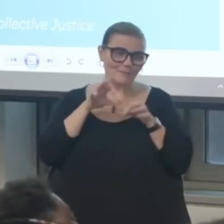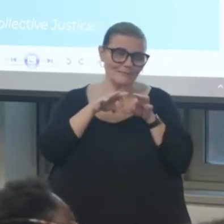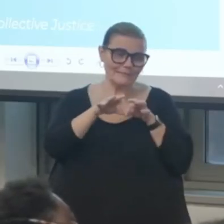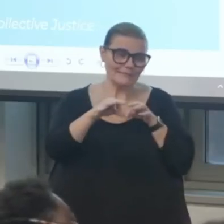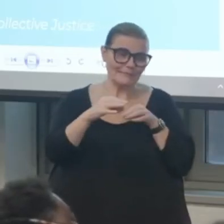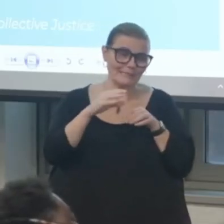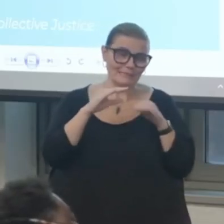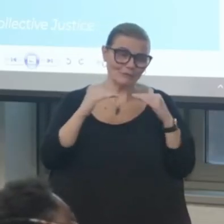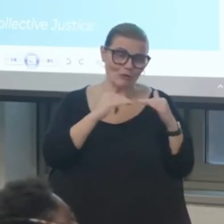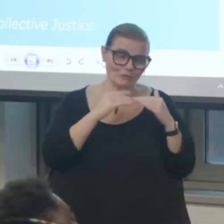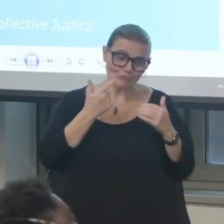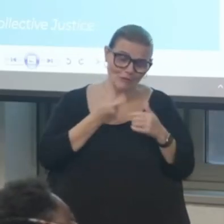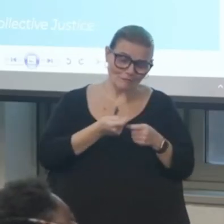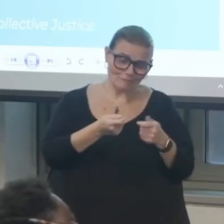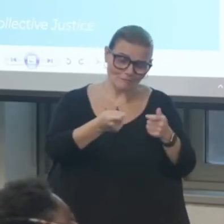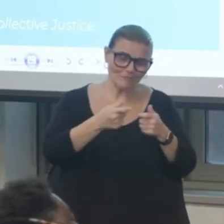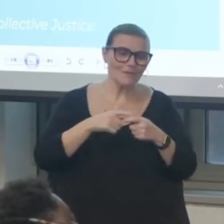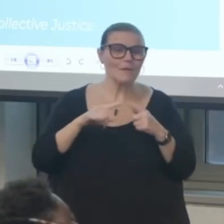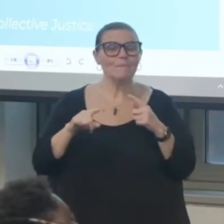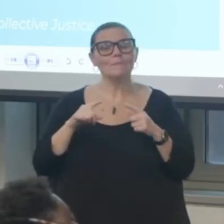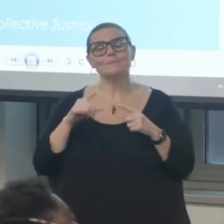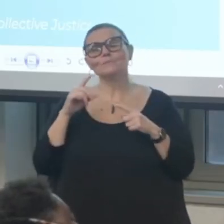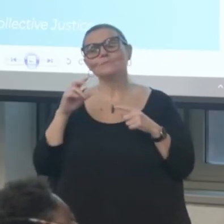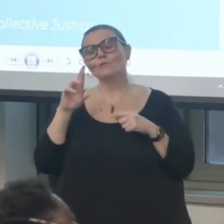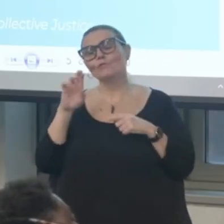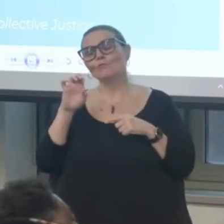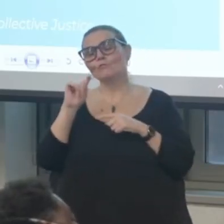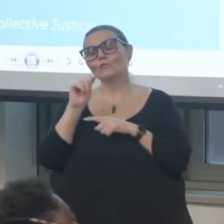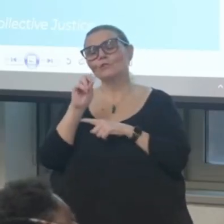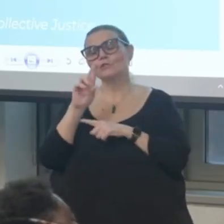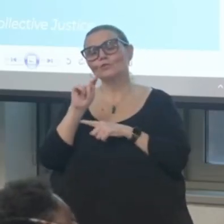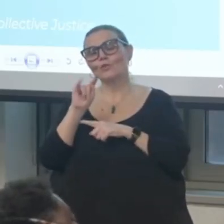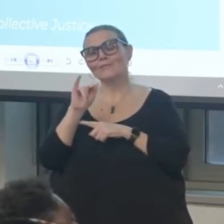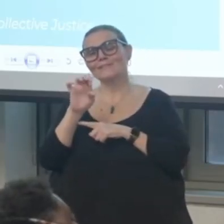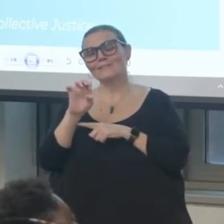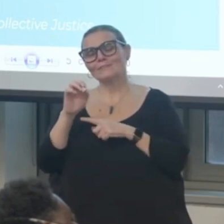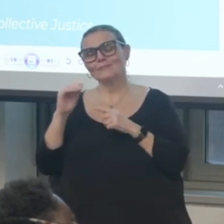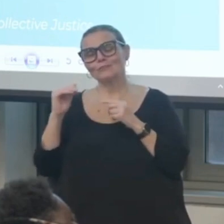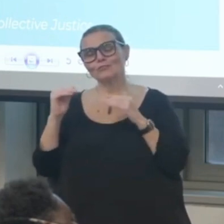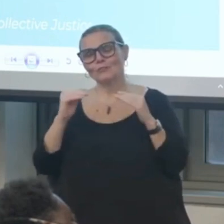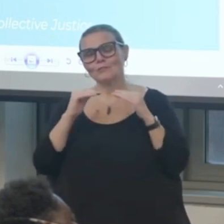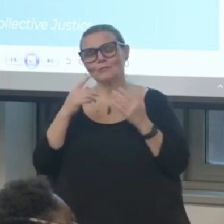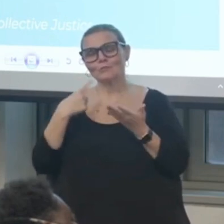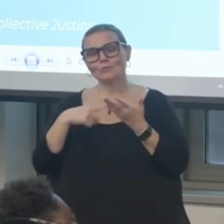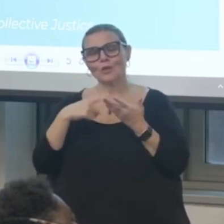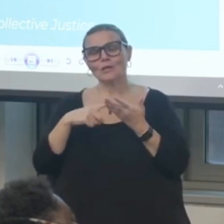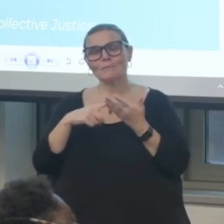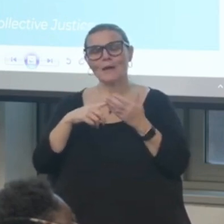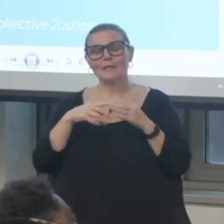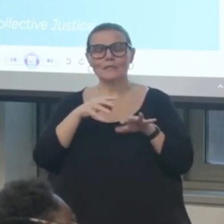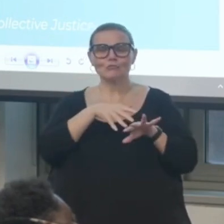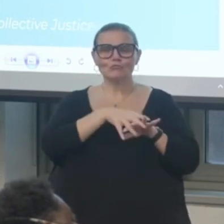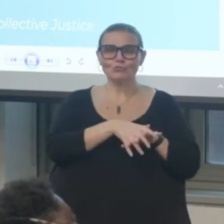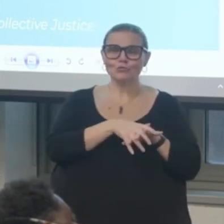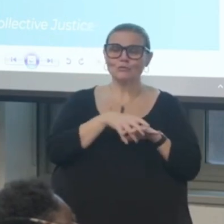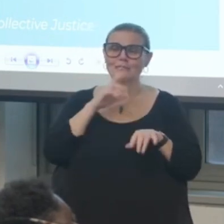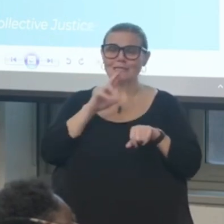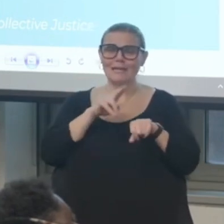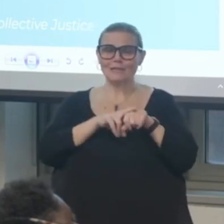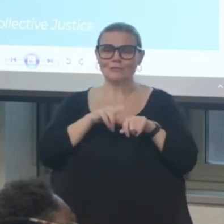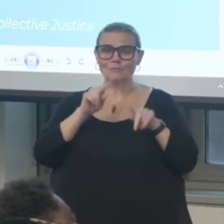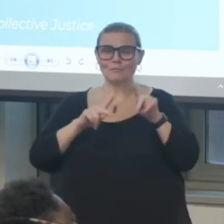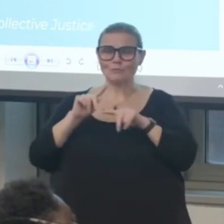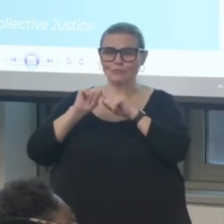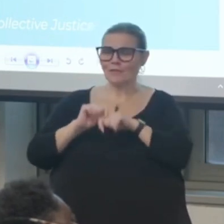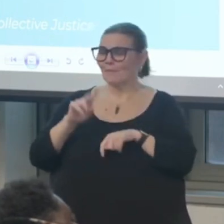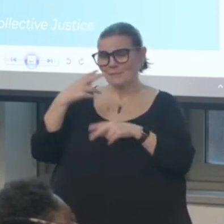so one is that restorative justice, we talk about its roots in Indigenous tradition. Indigenous tradition